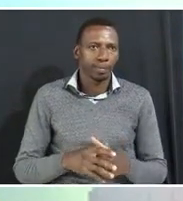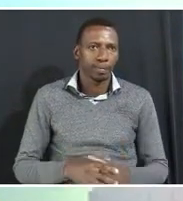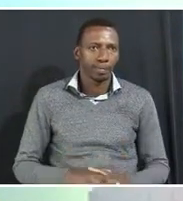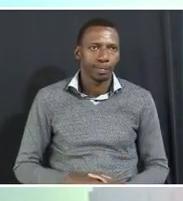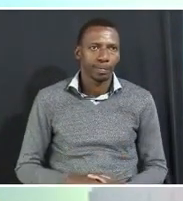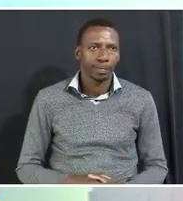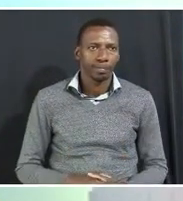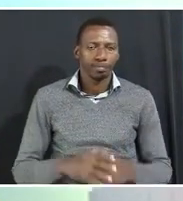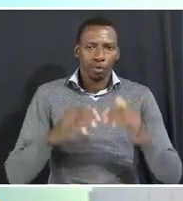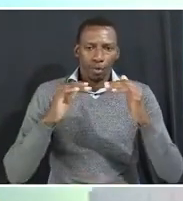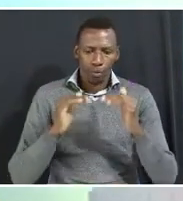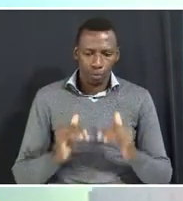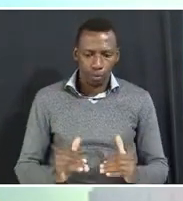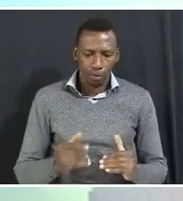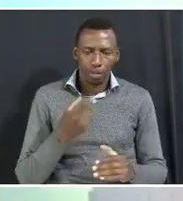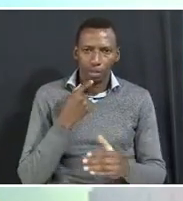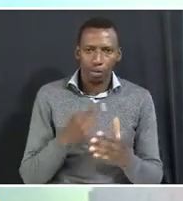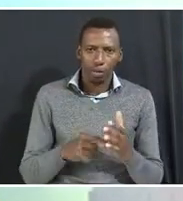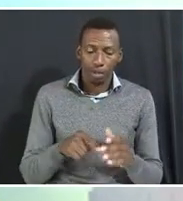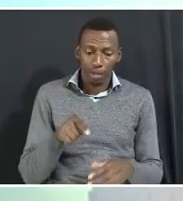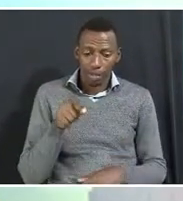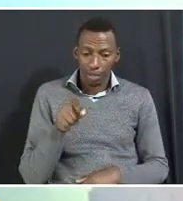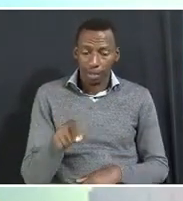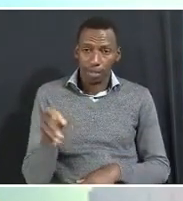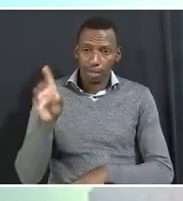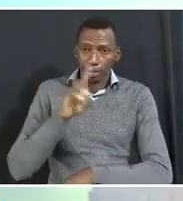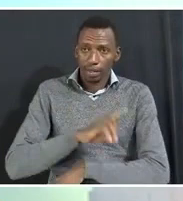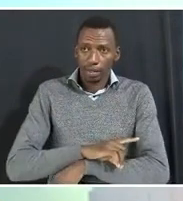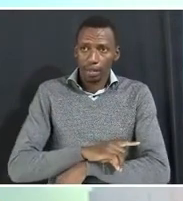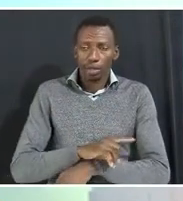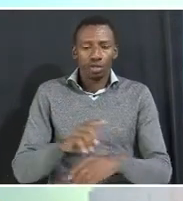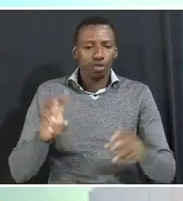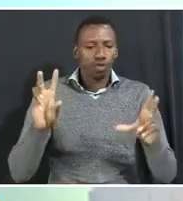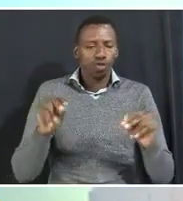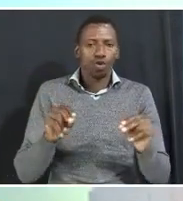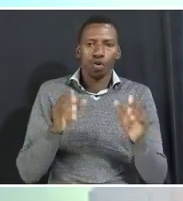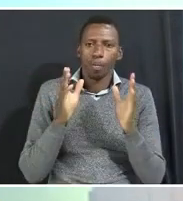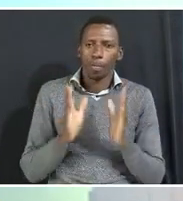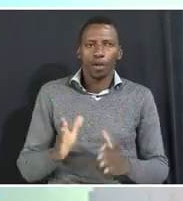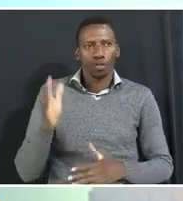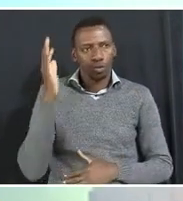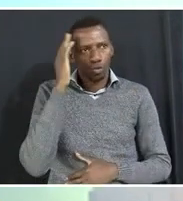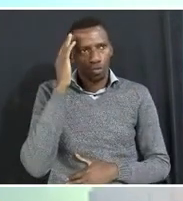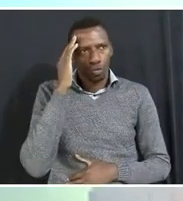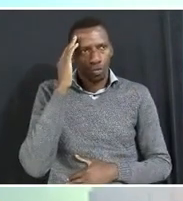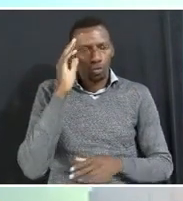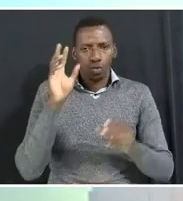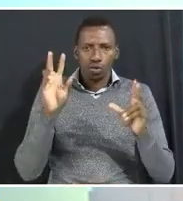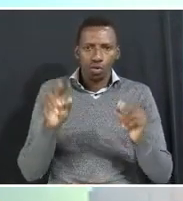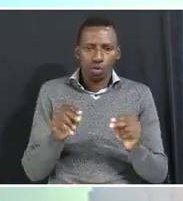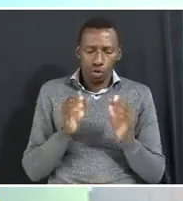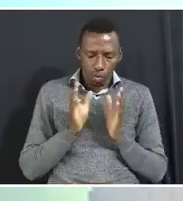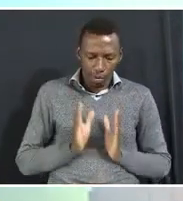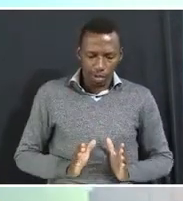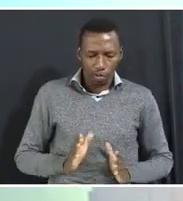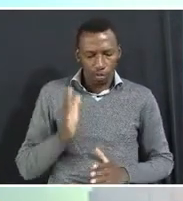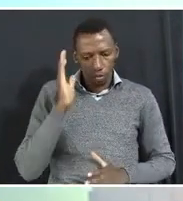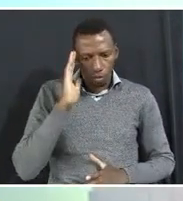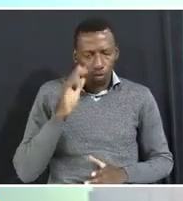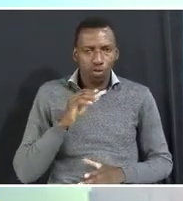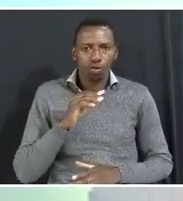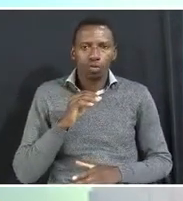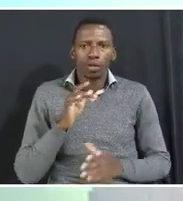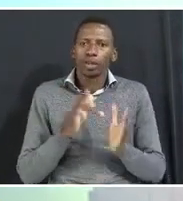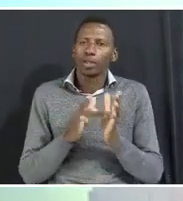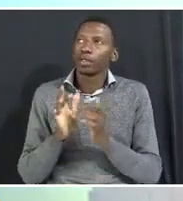going down, he says, of this day no man knoweth. No one knows when the Son of Man will come.